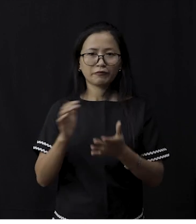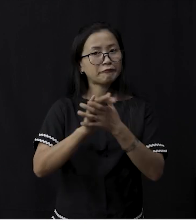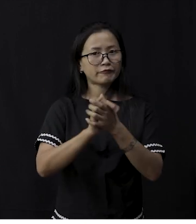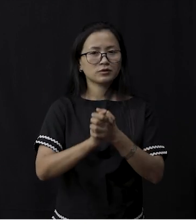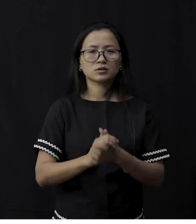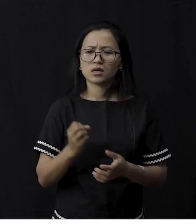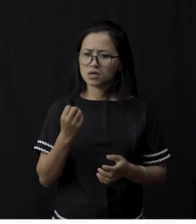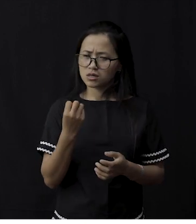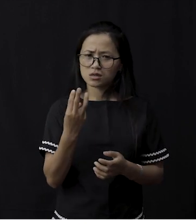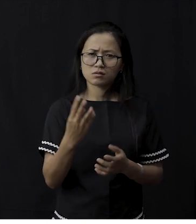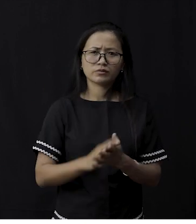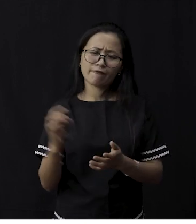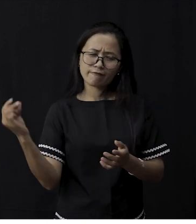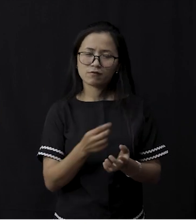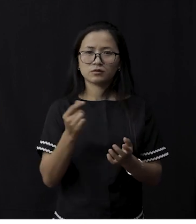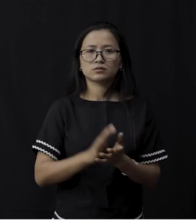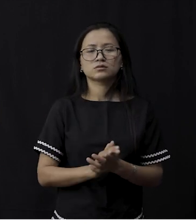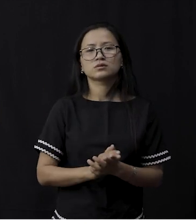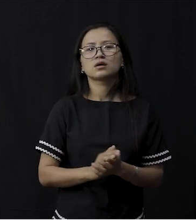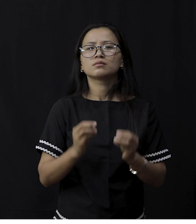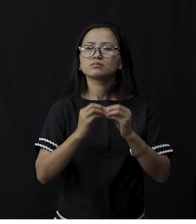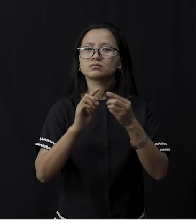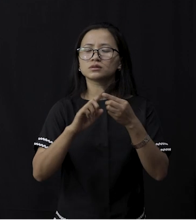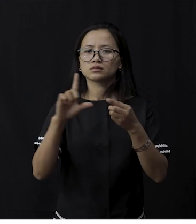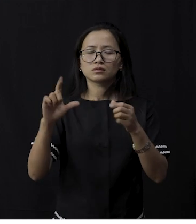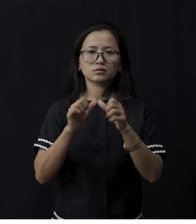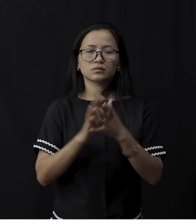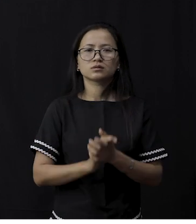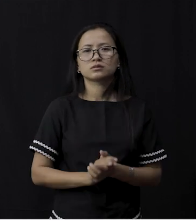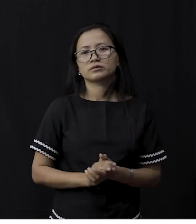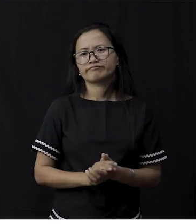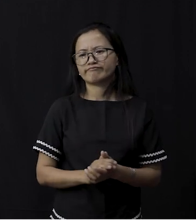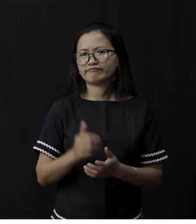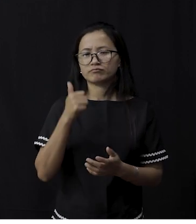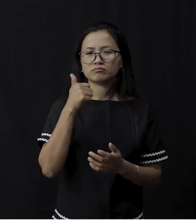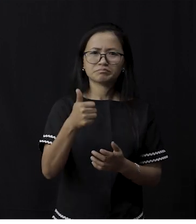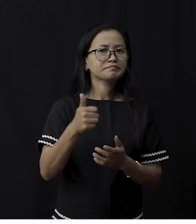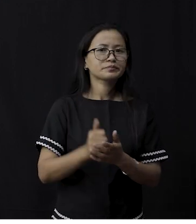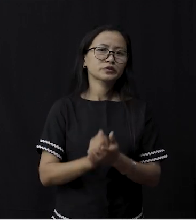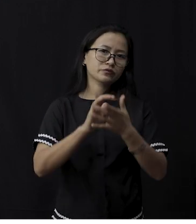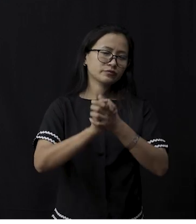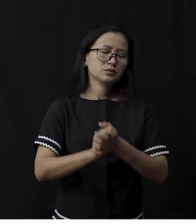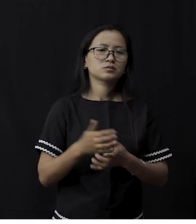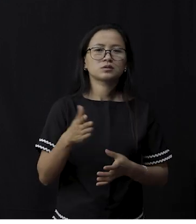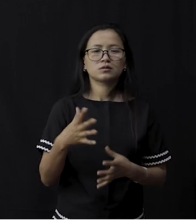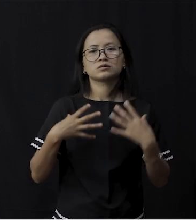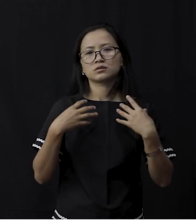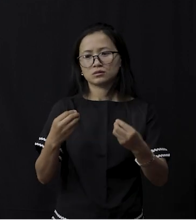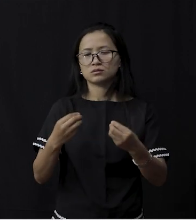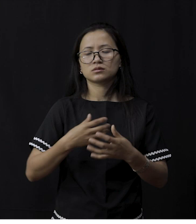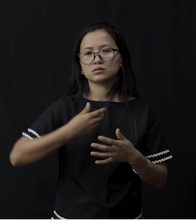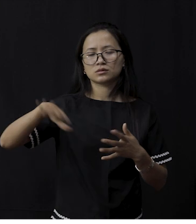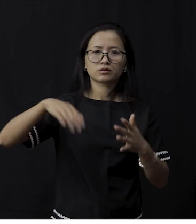fast. It's still my turn, Bella said. So Bella is not being a nice friend. She just doesn't want to go off